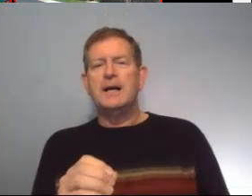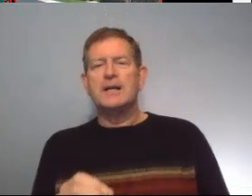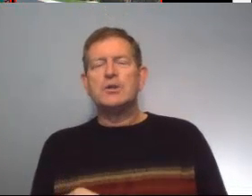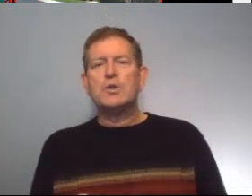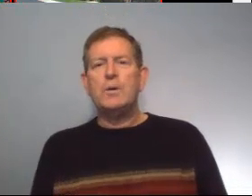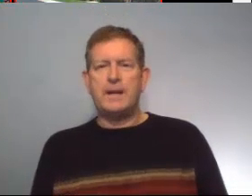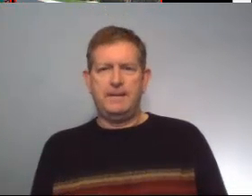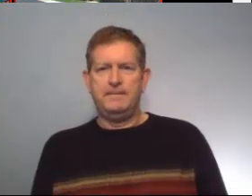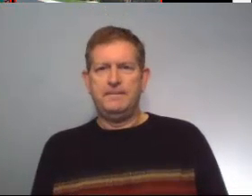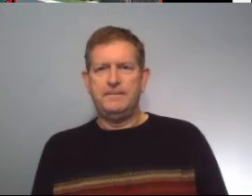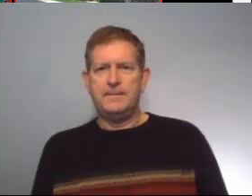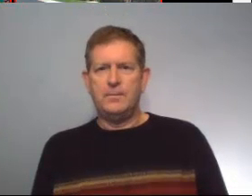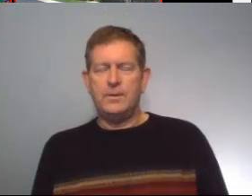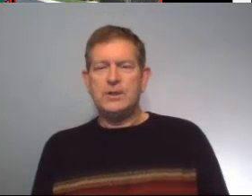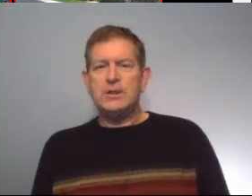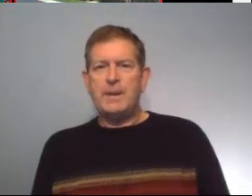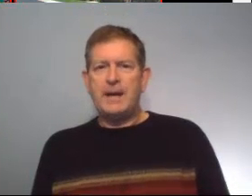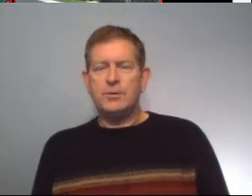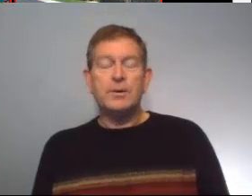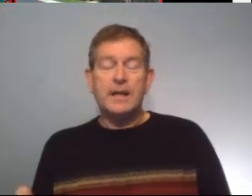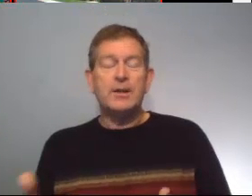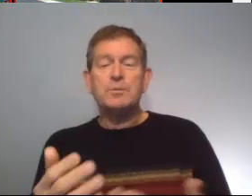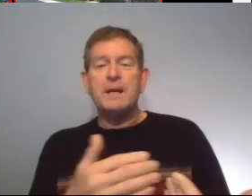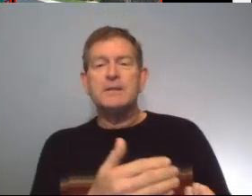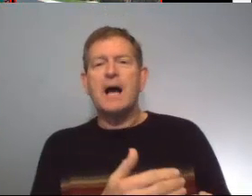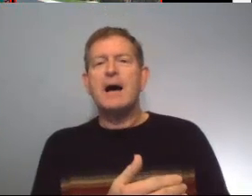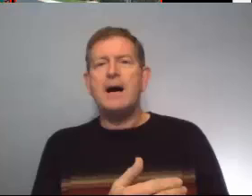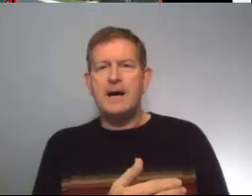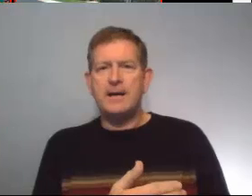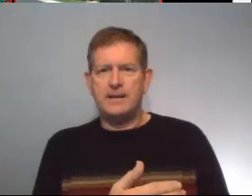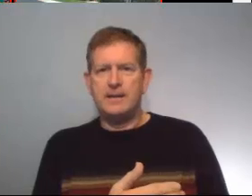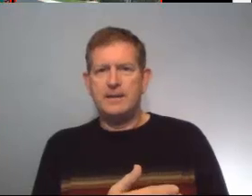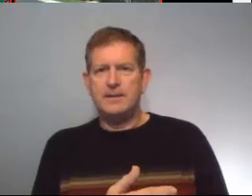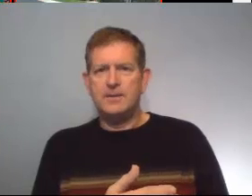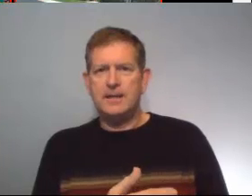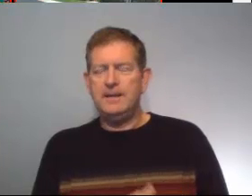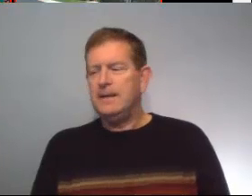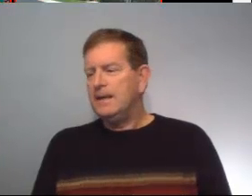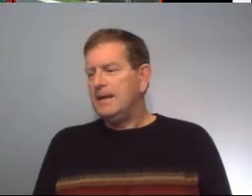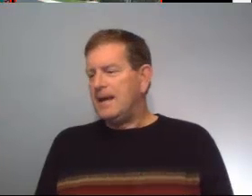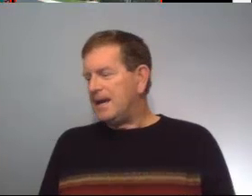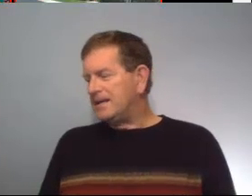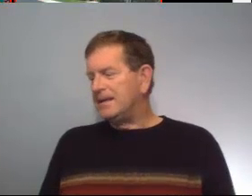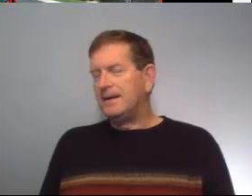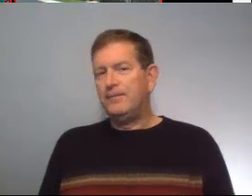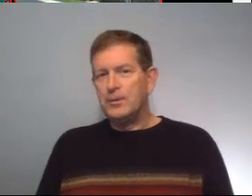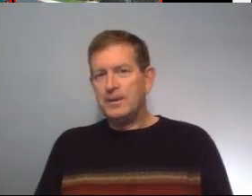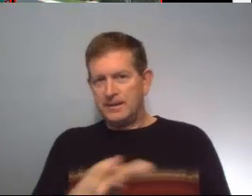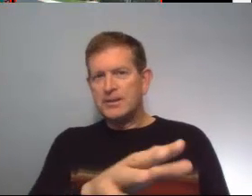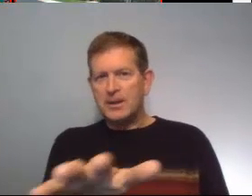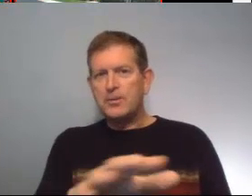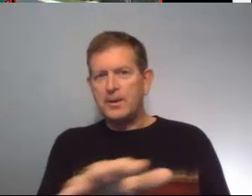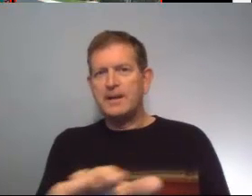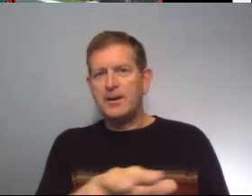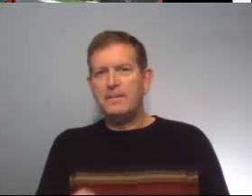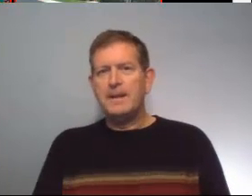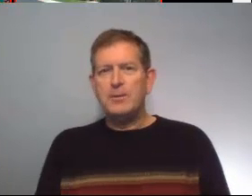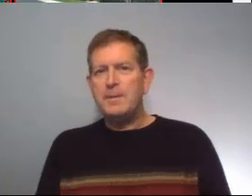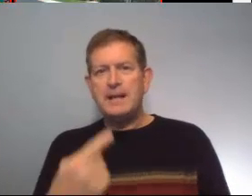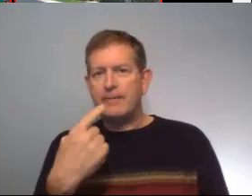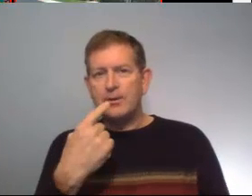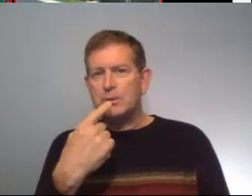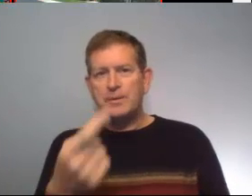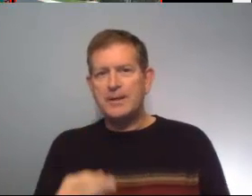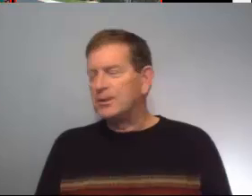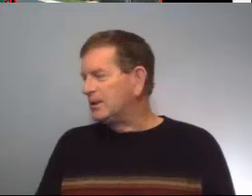preposition sobre, which in Spanish or in English means on. Okay. And if you're in the South right now,